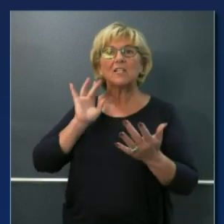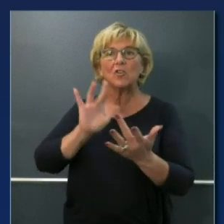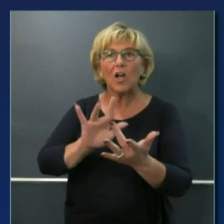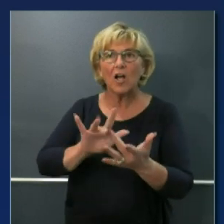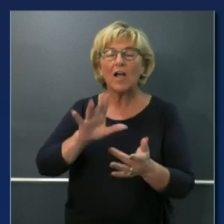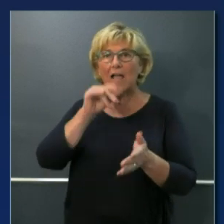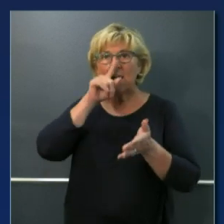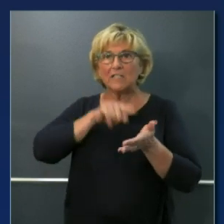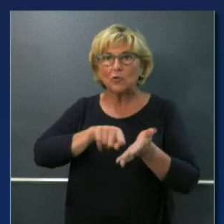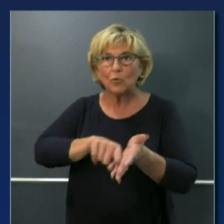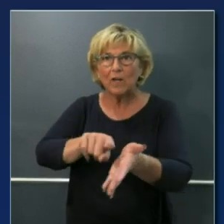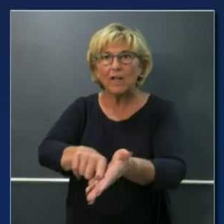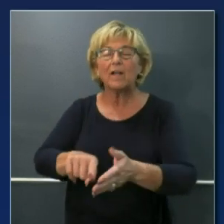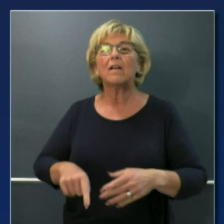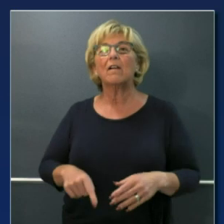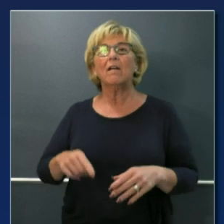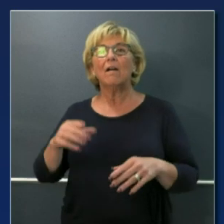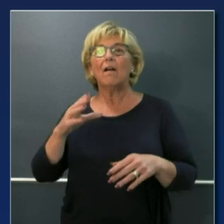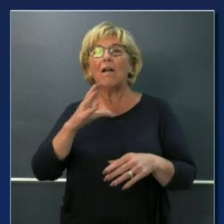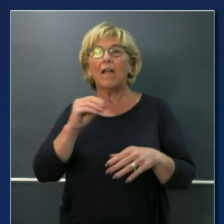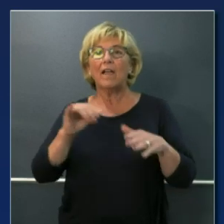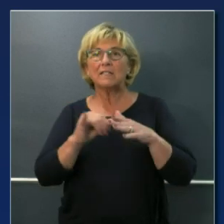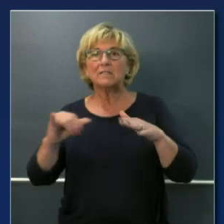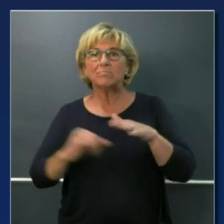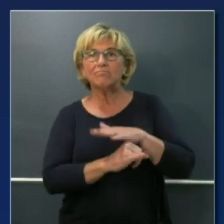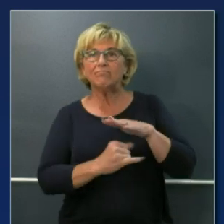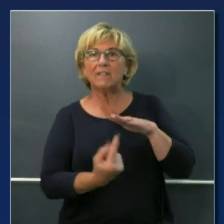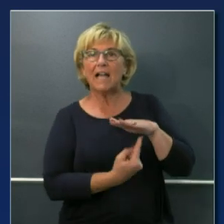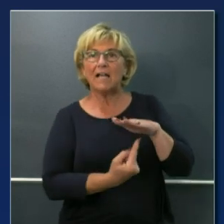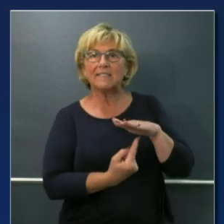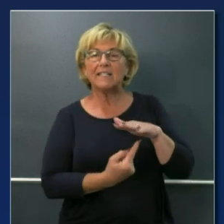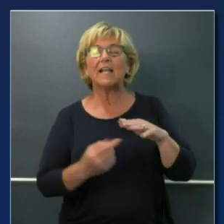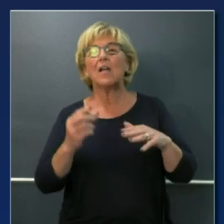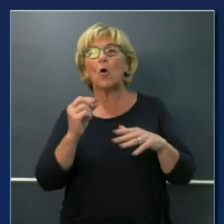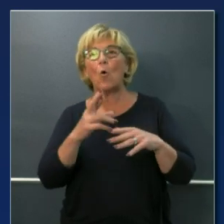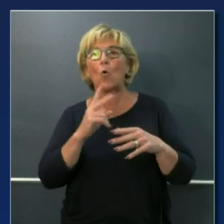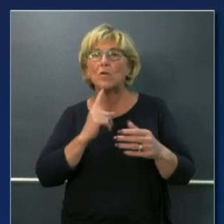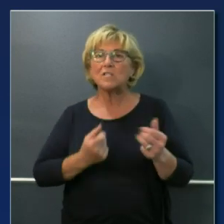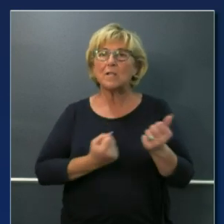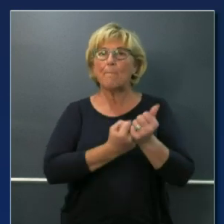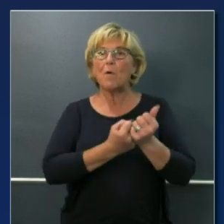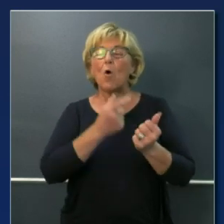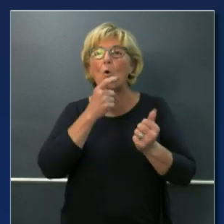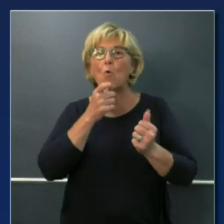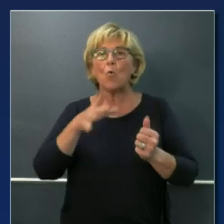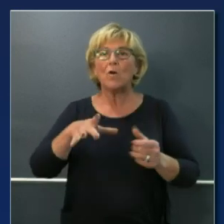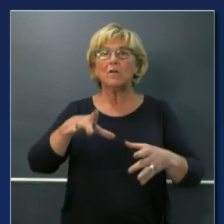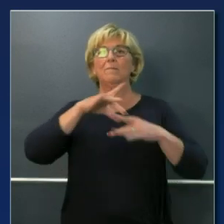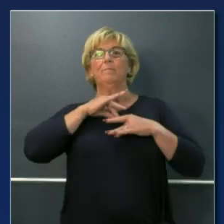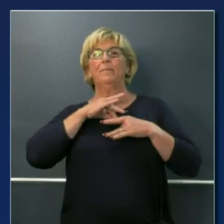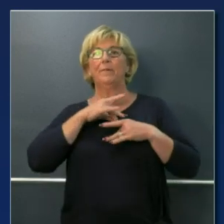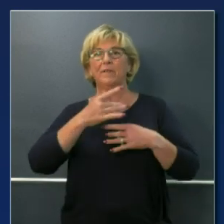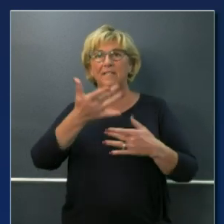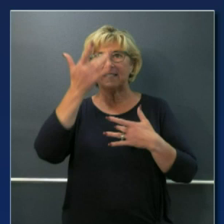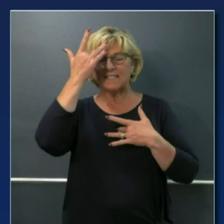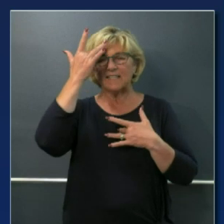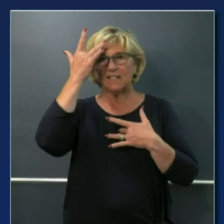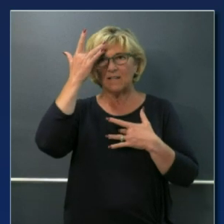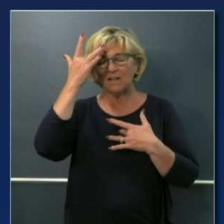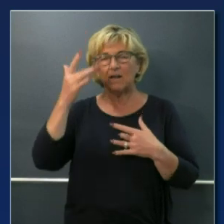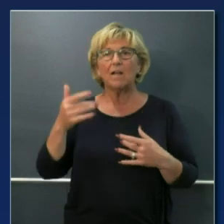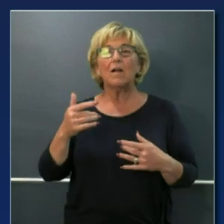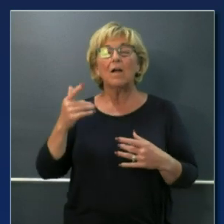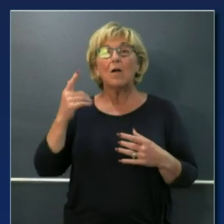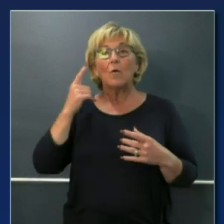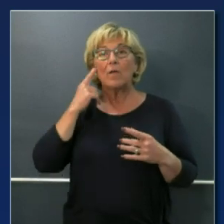and trace, isolate and support those people who might have been exposed. A very, very important tool that we have, in particular, as we're thinking